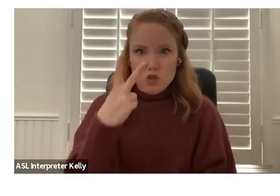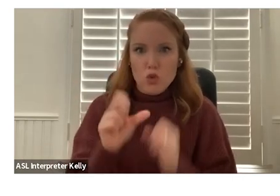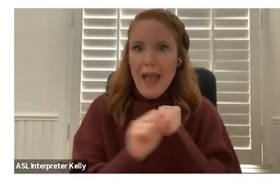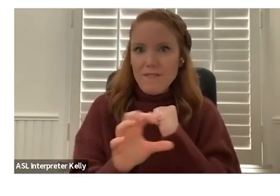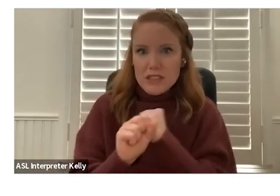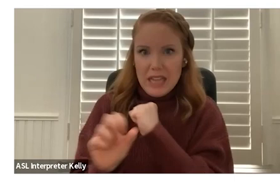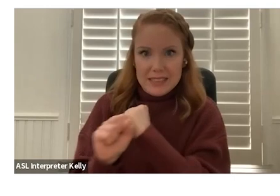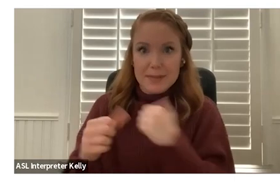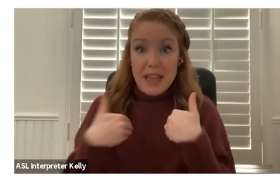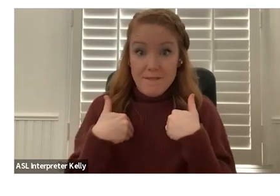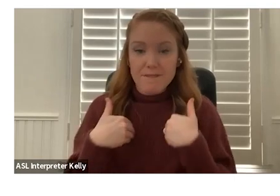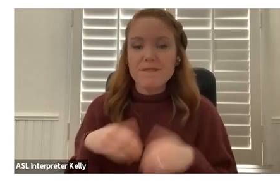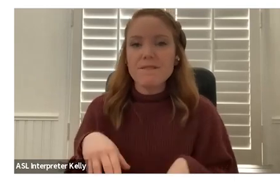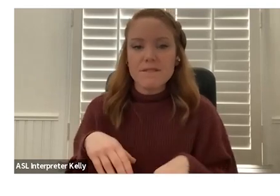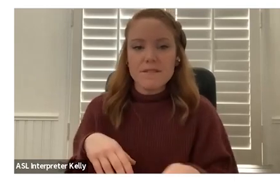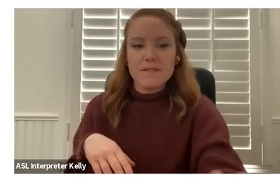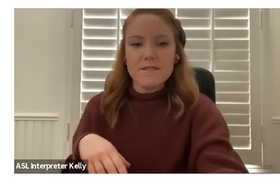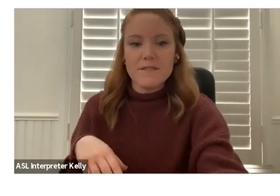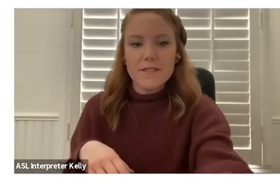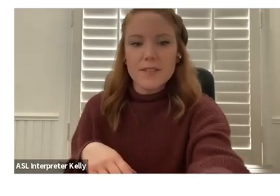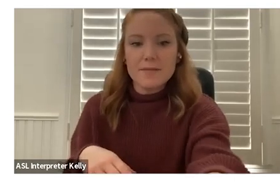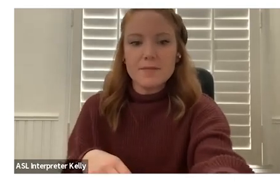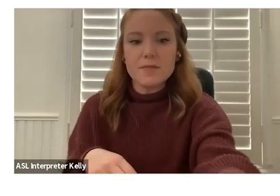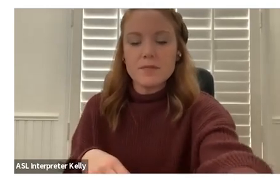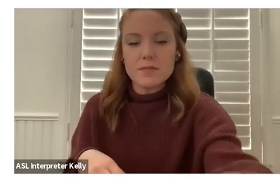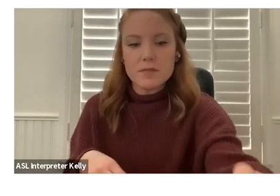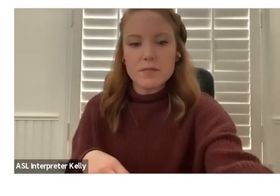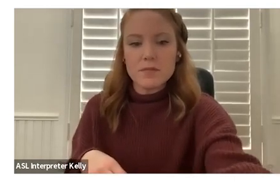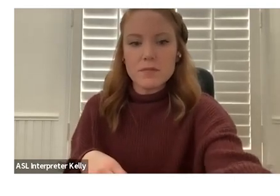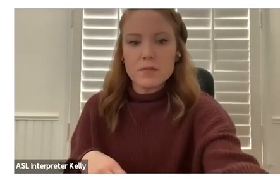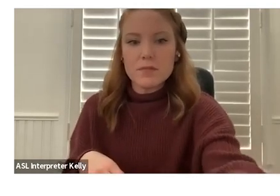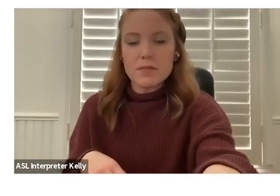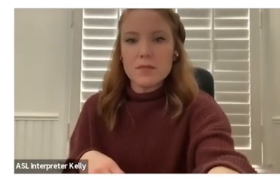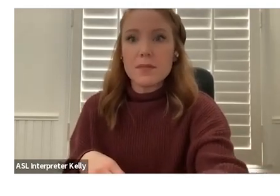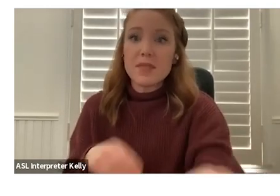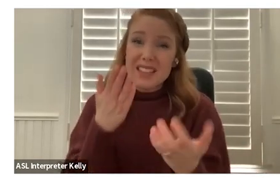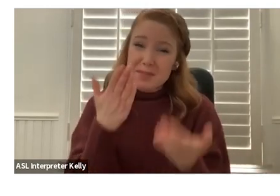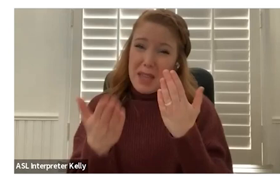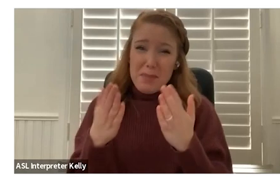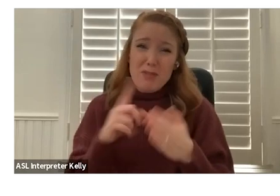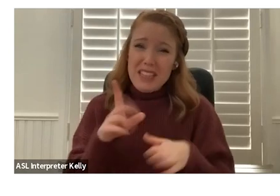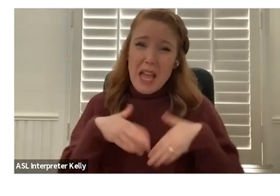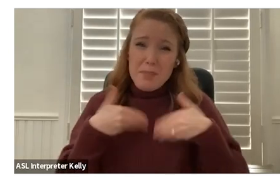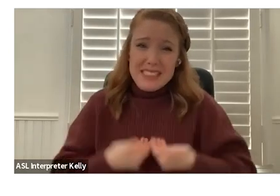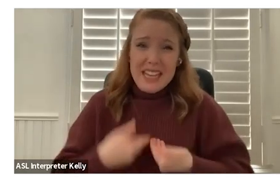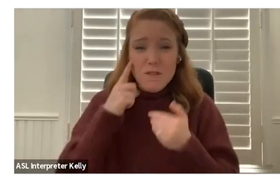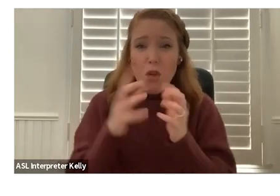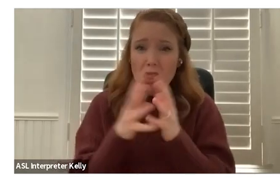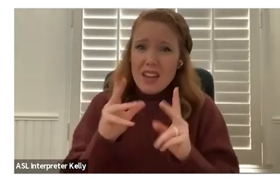imagination. Those advertisements are normally reductive or racist in their depiction of natives and or quote unquote